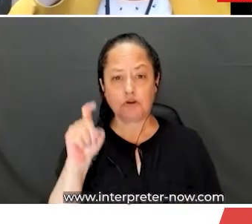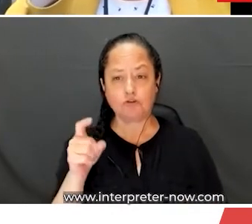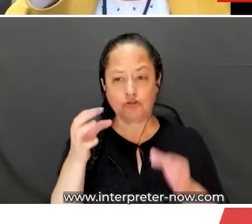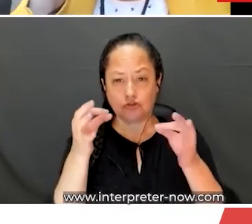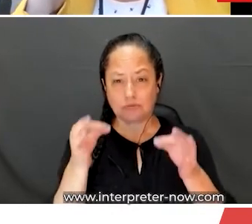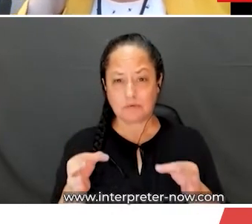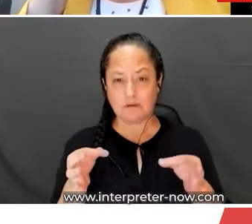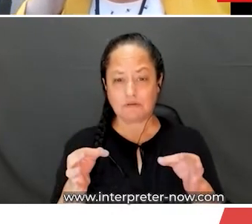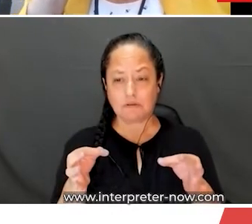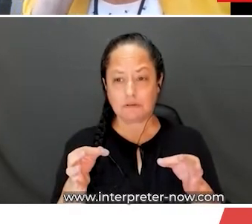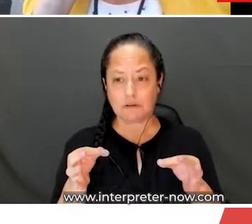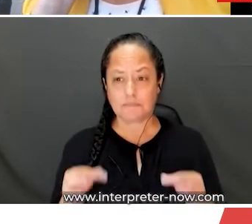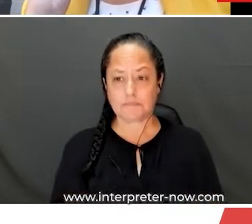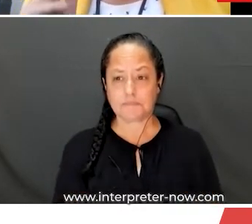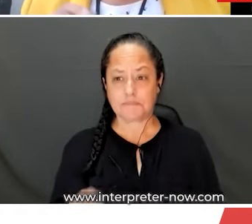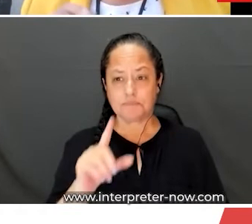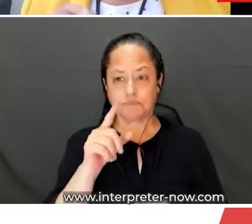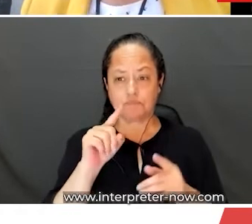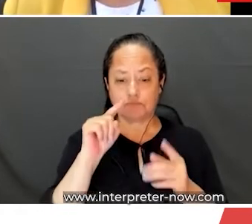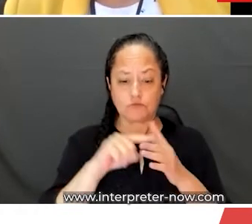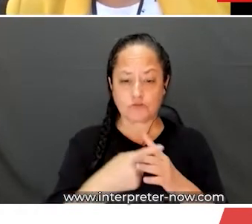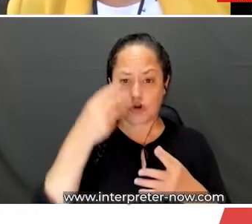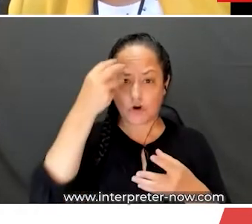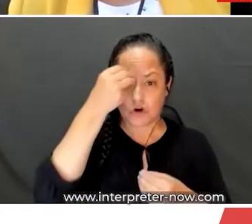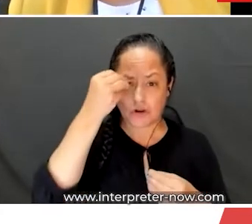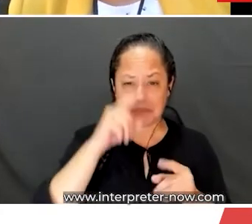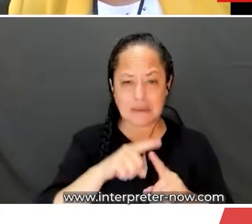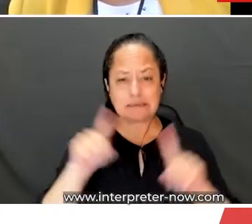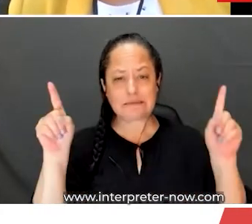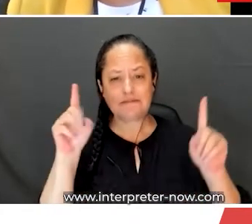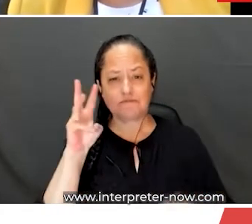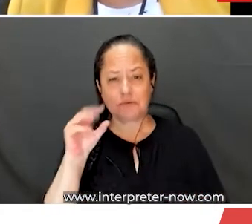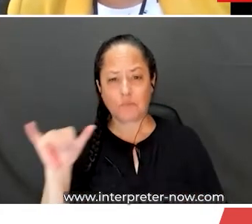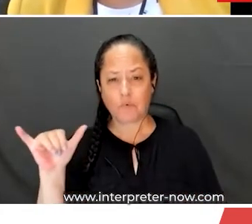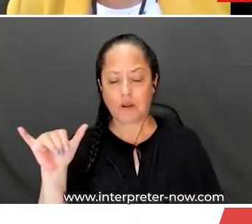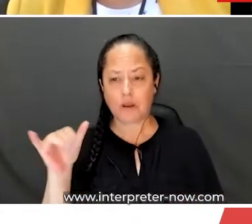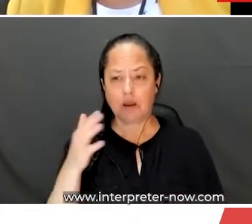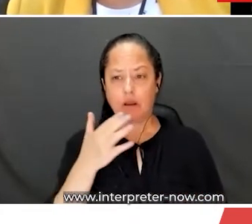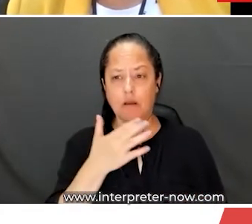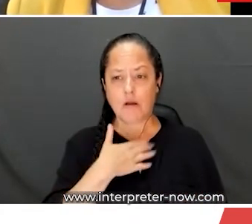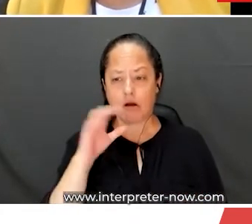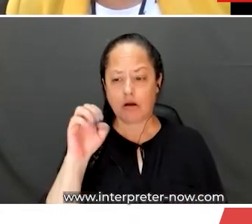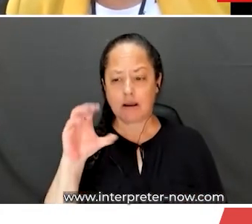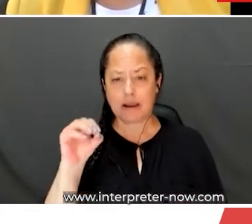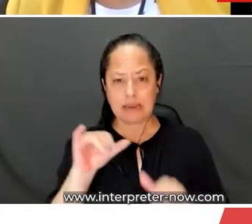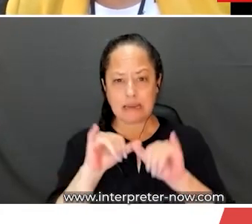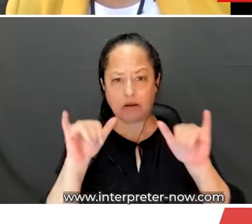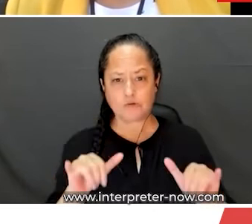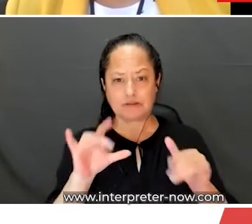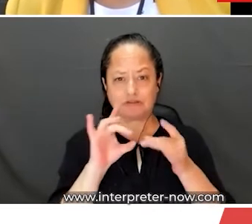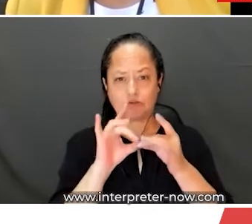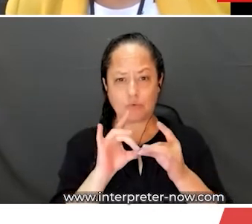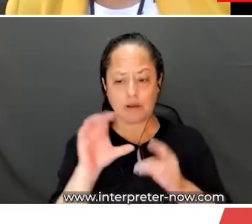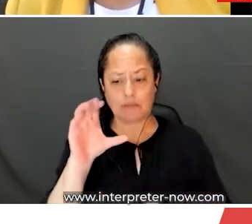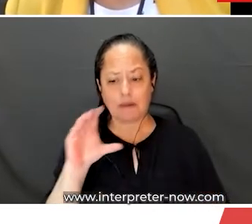definitely start thinking in a completely different way, and also our ecosystem around the